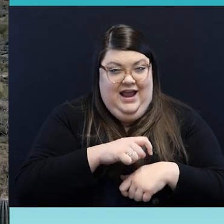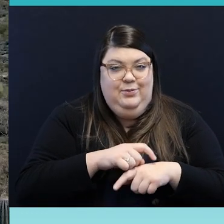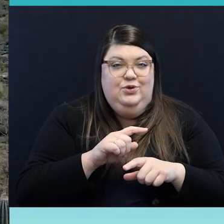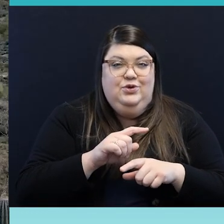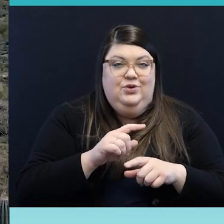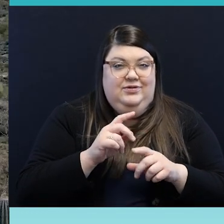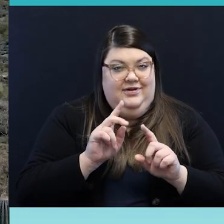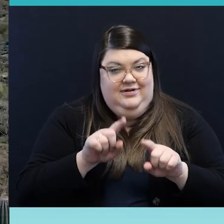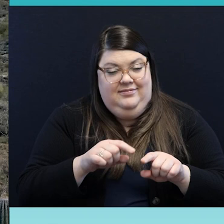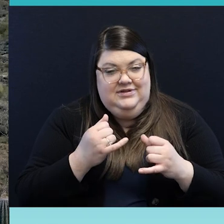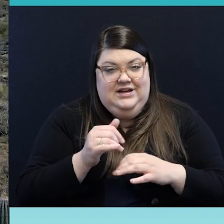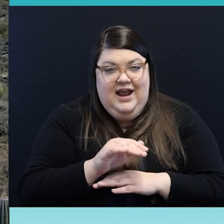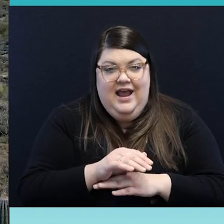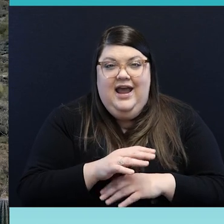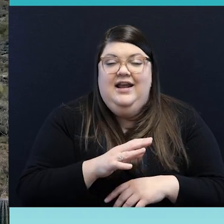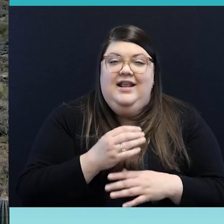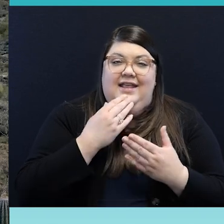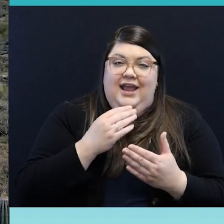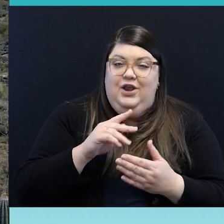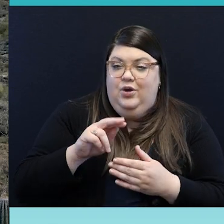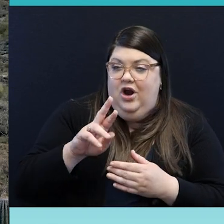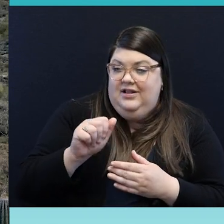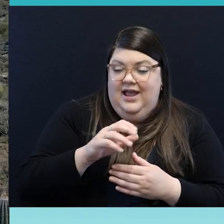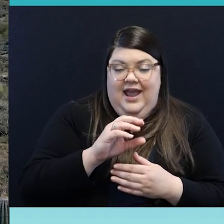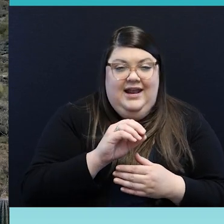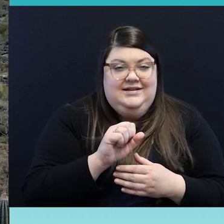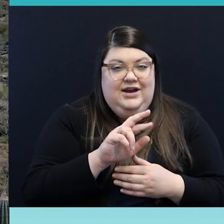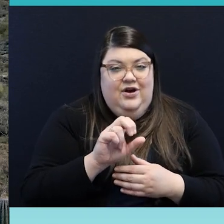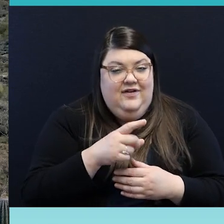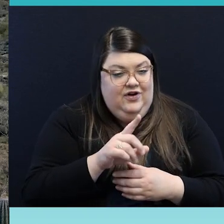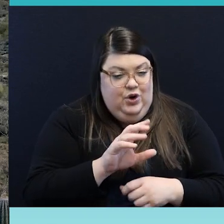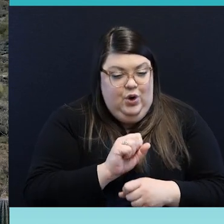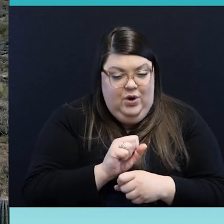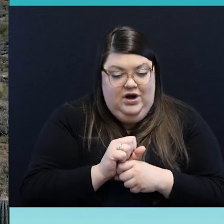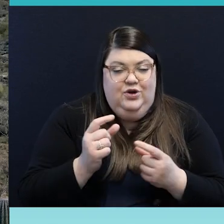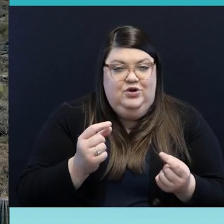specifically, thank you for Carla and Sarah for the work you do on behalf of all of us